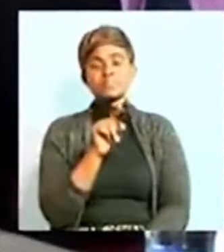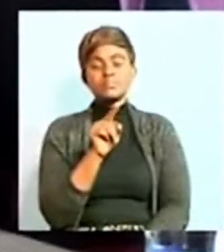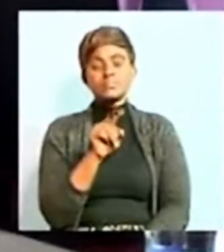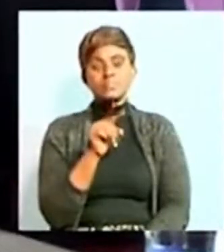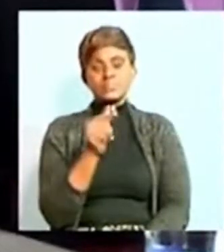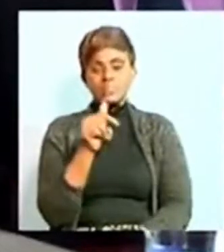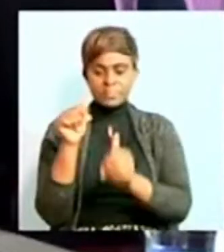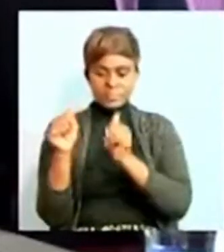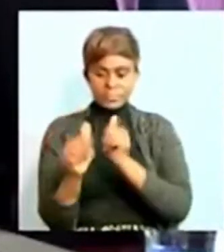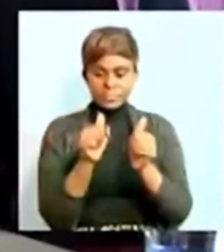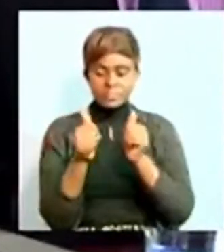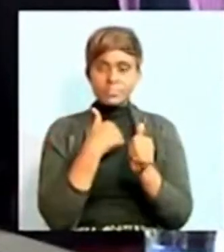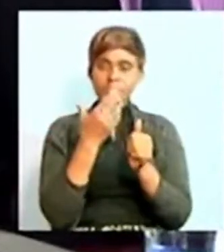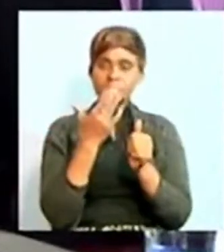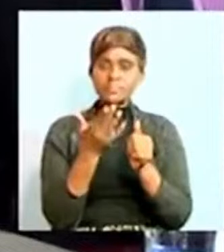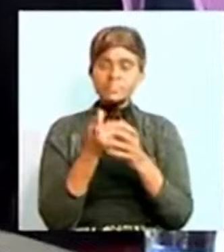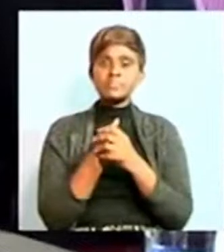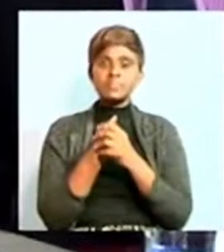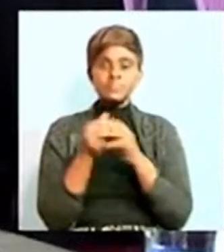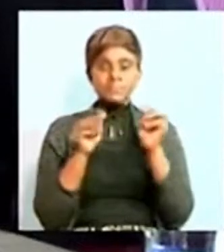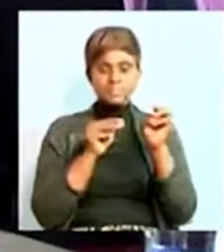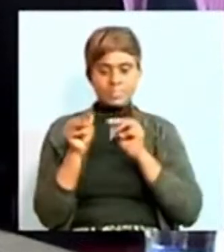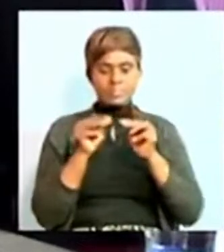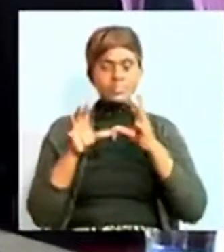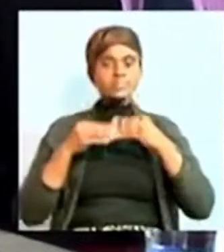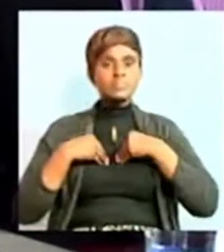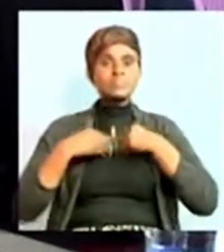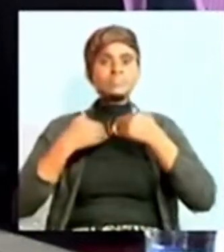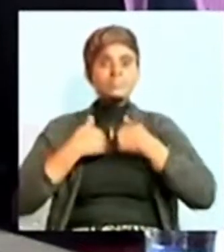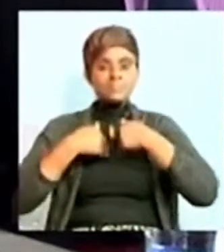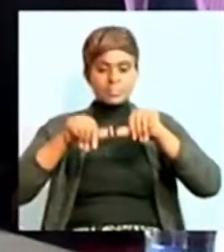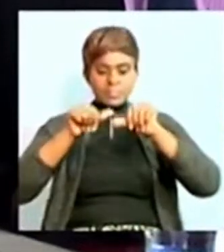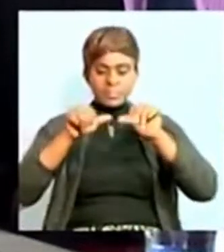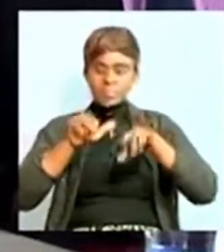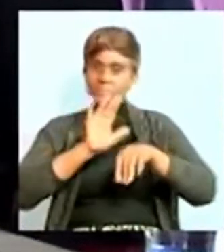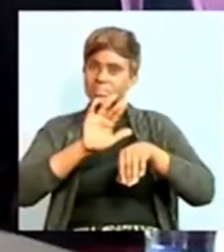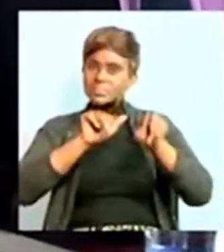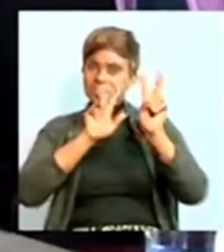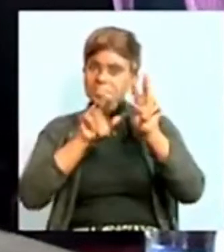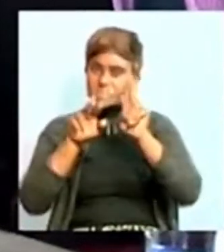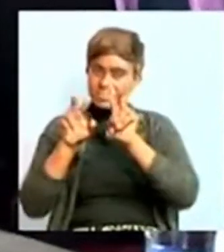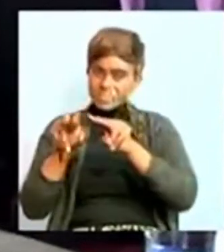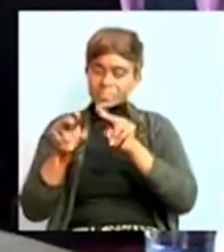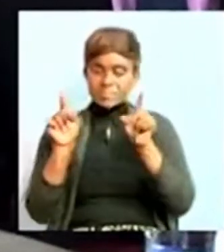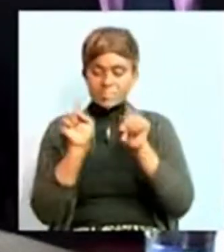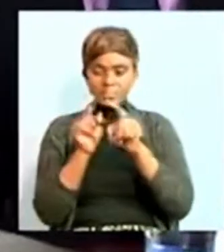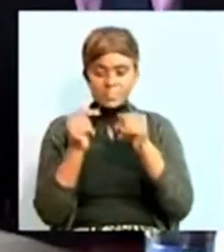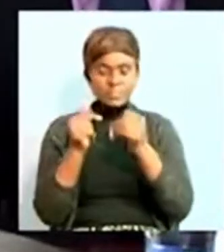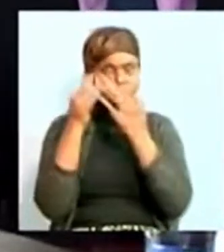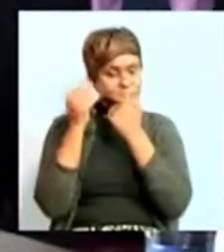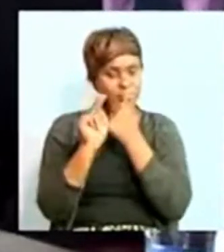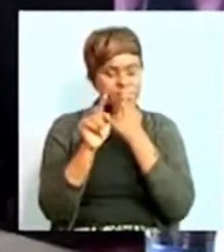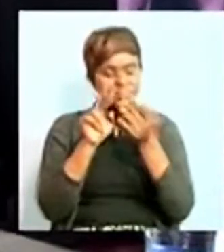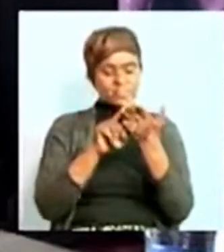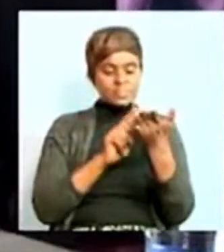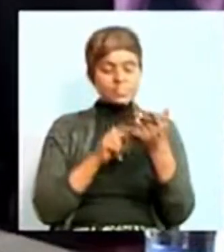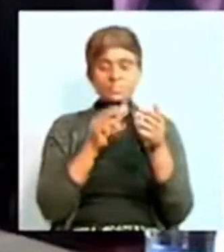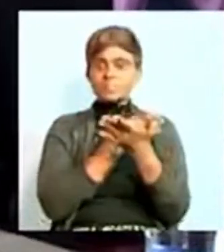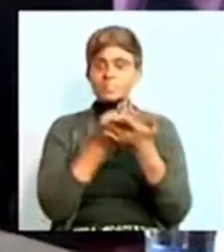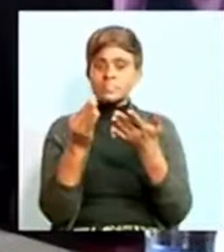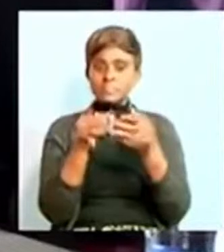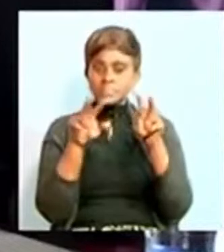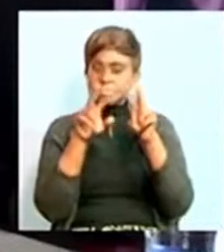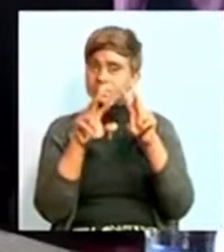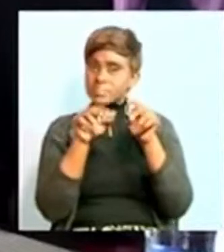The action taken, management acknowledges the auditor's observation and wishes to report that the failure to sort